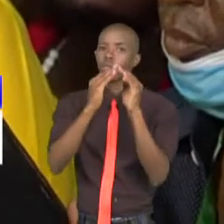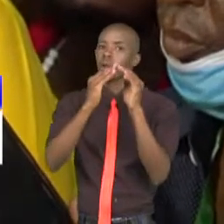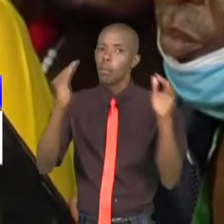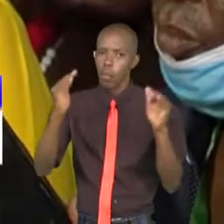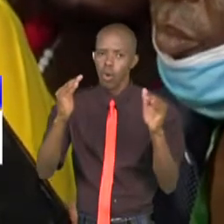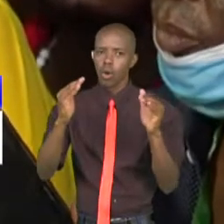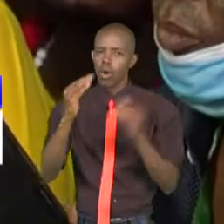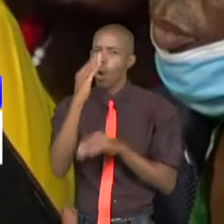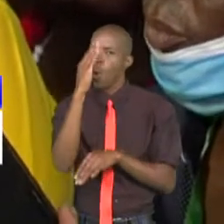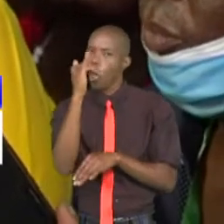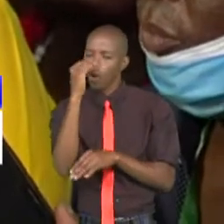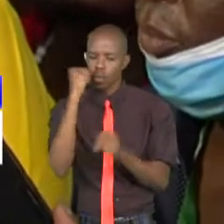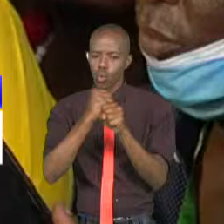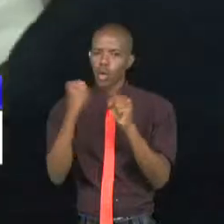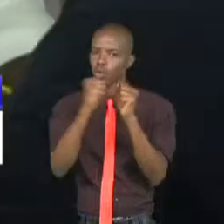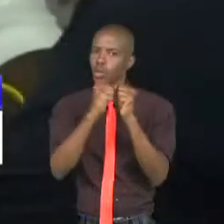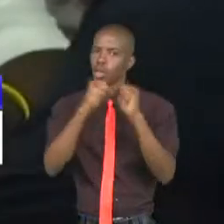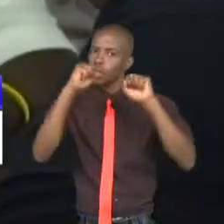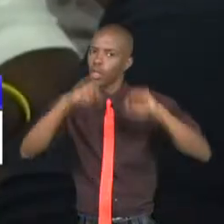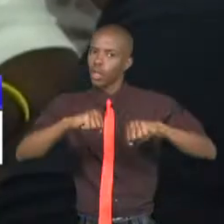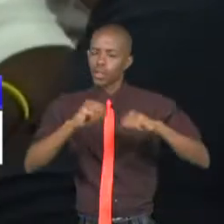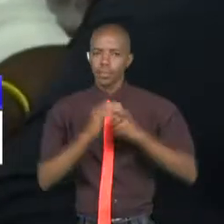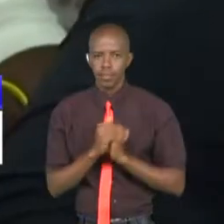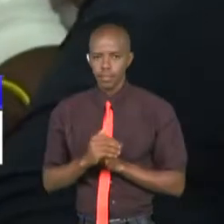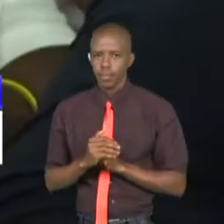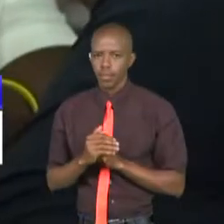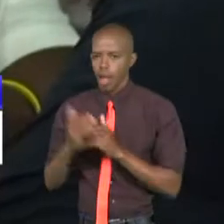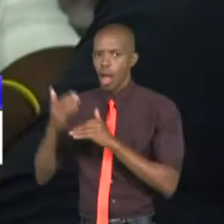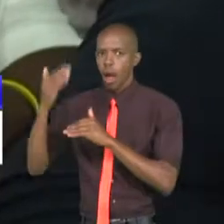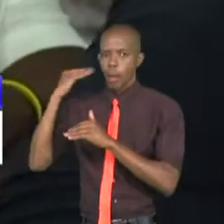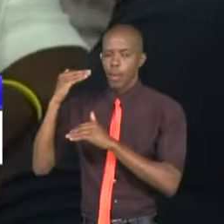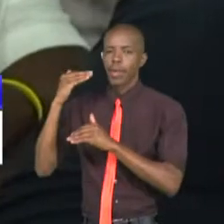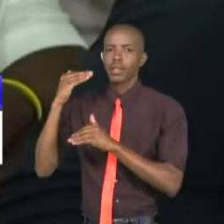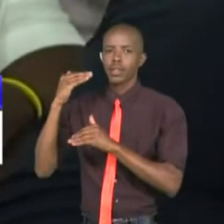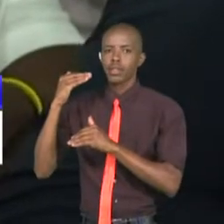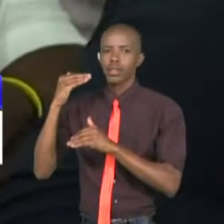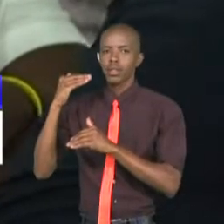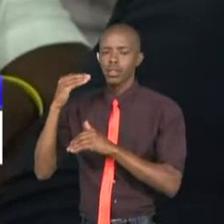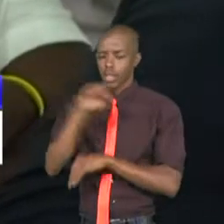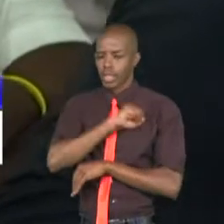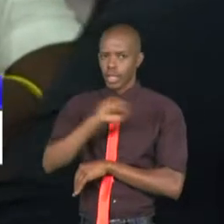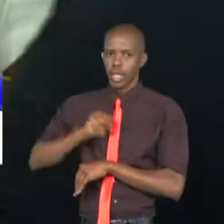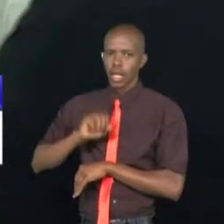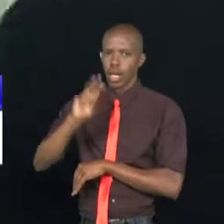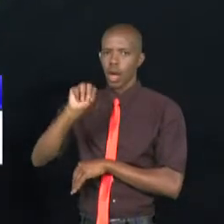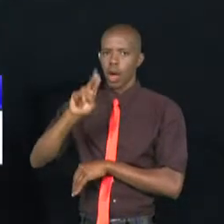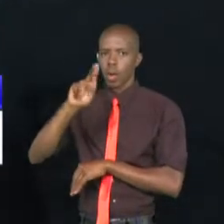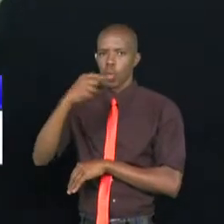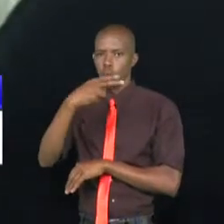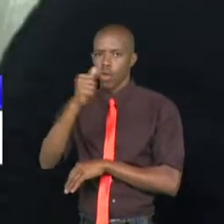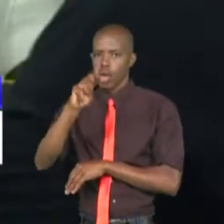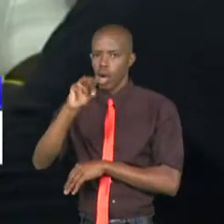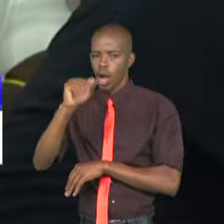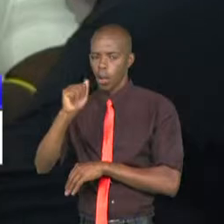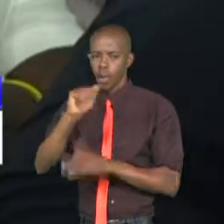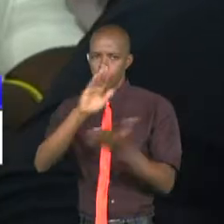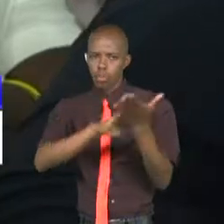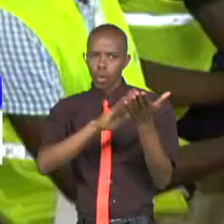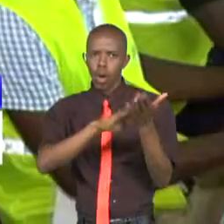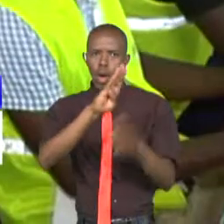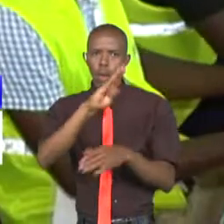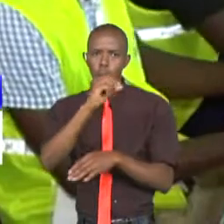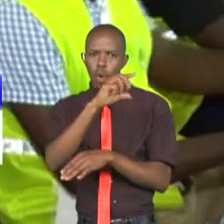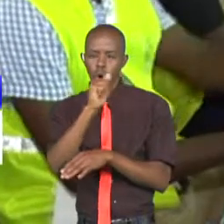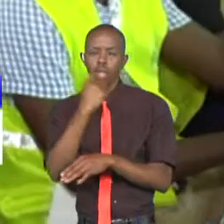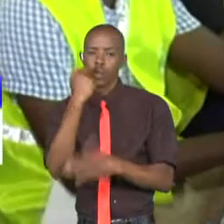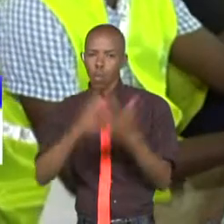ili tuweze kufanya kazi. Former Machakos Senator Johnston Muthama has congratulated Boga, saying that the